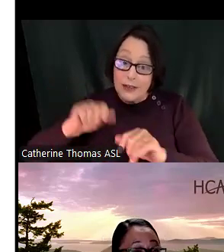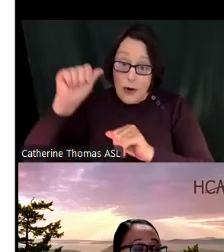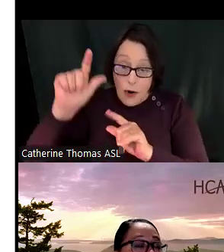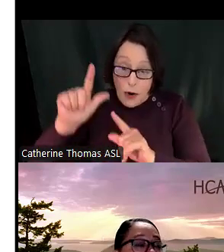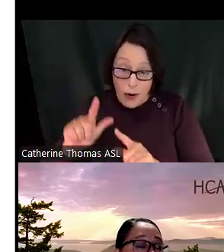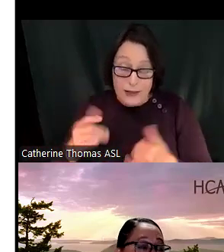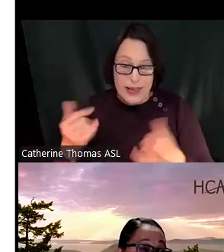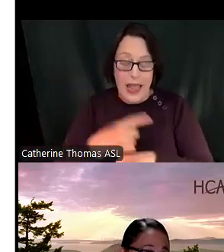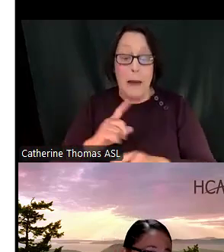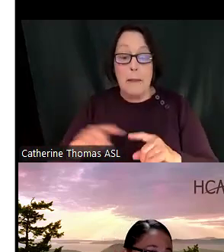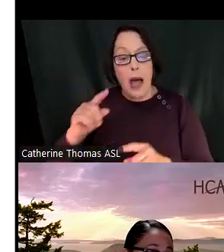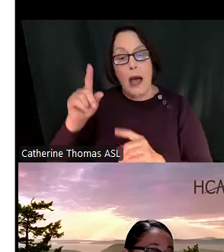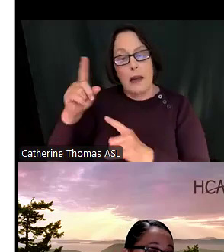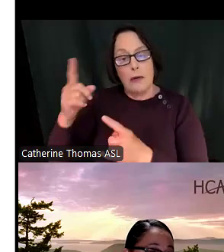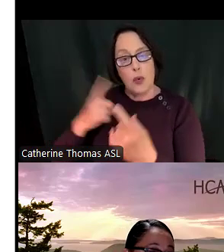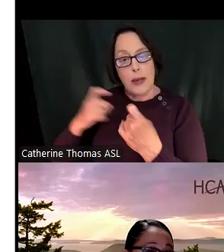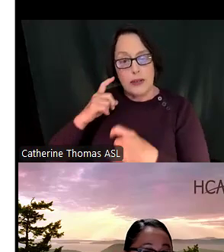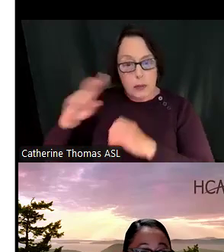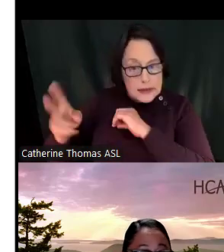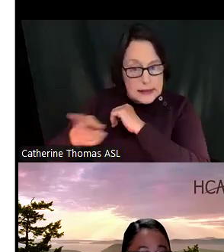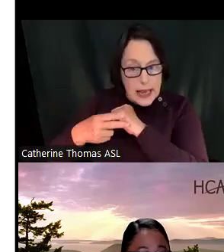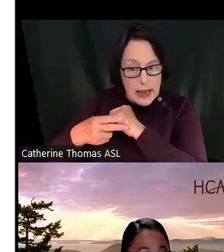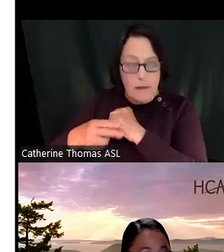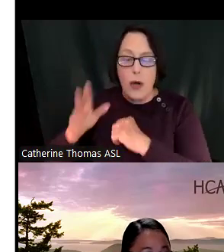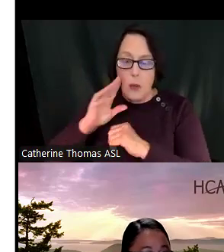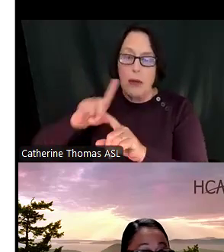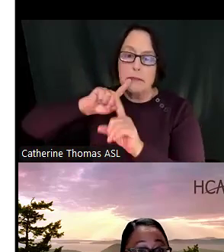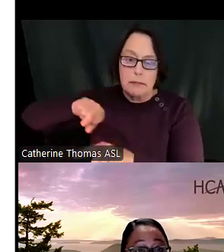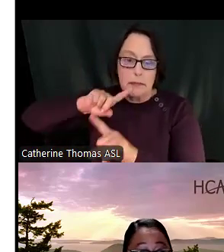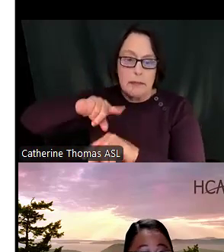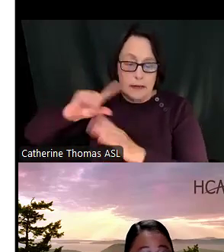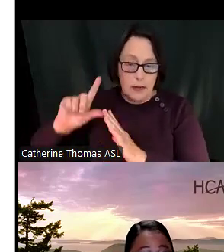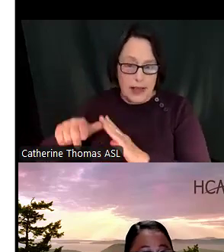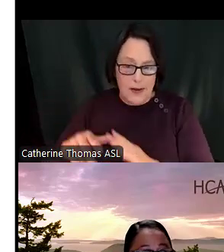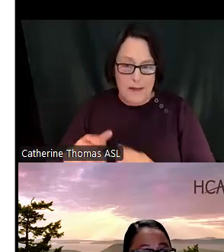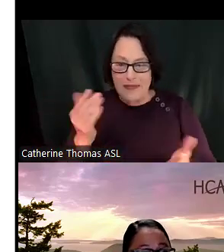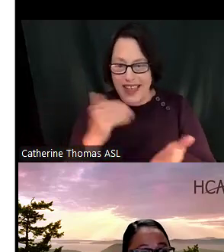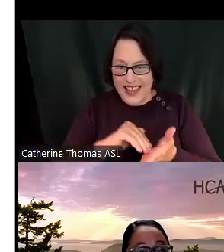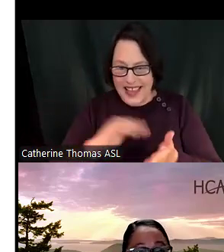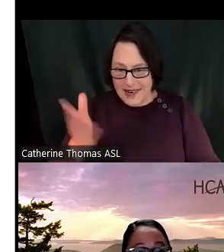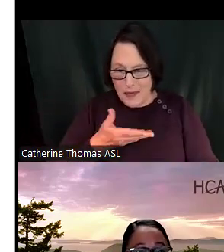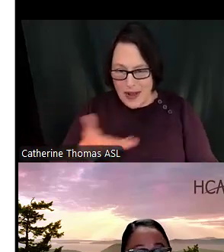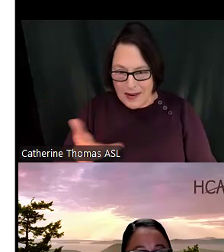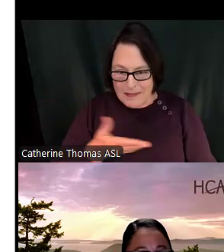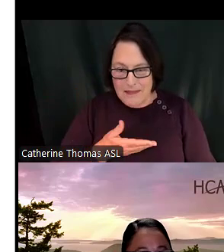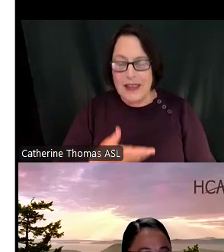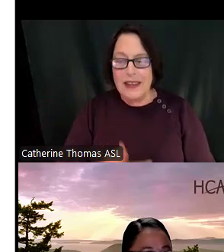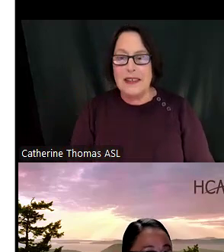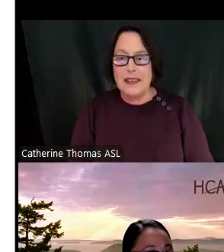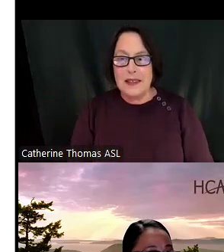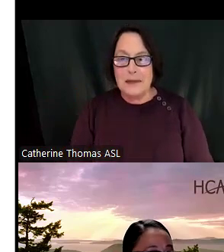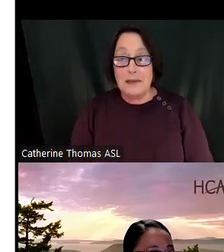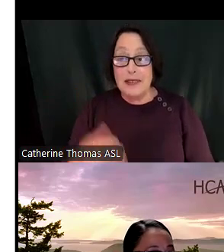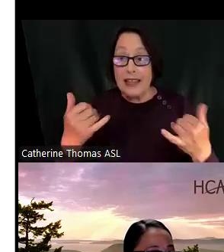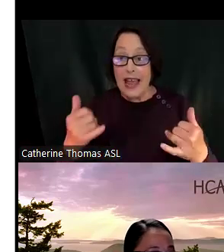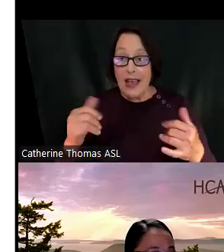back and get them answered and get back to all of you. Again, welcome. And I'll have the team